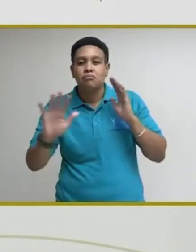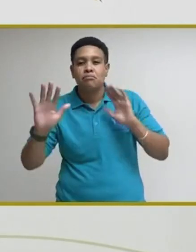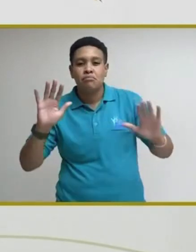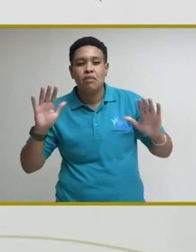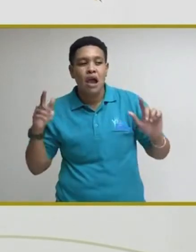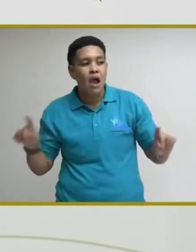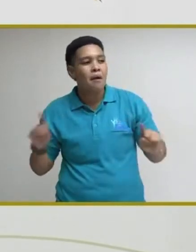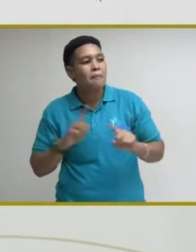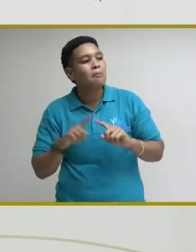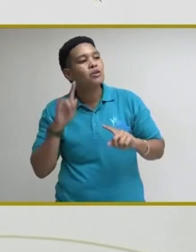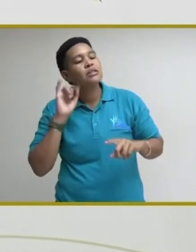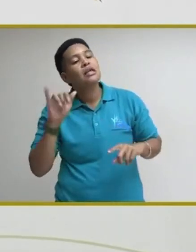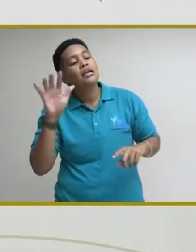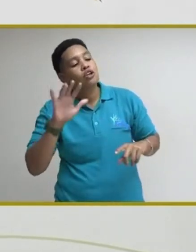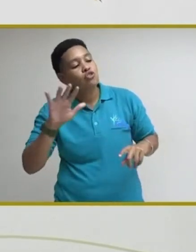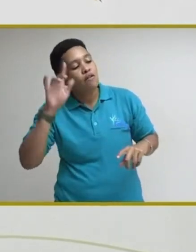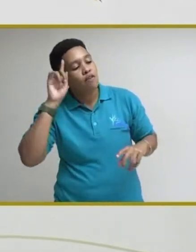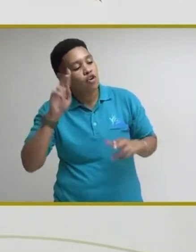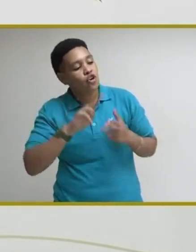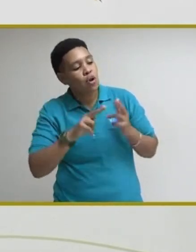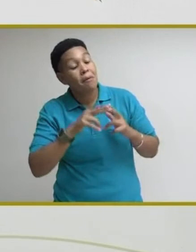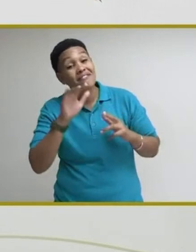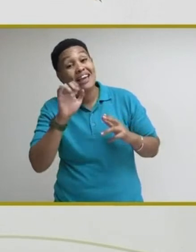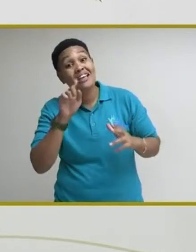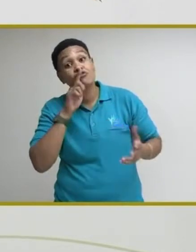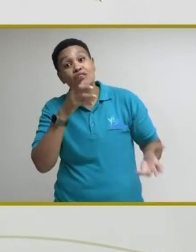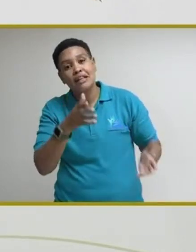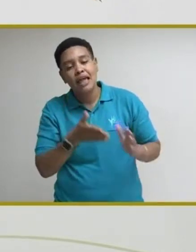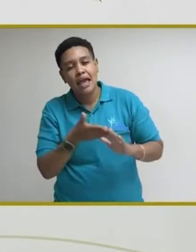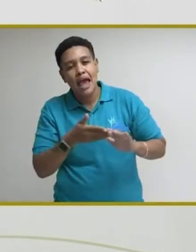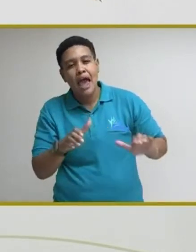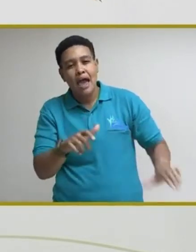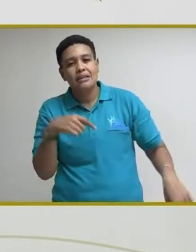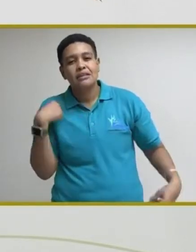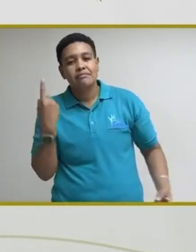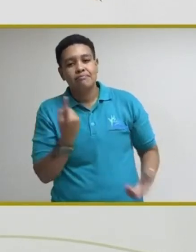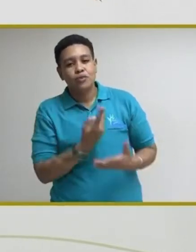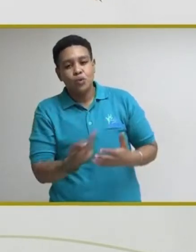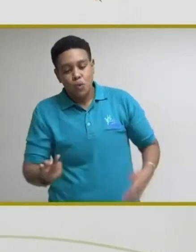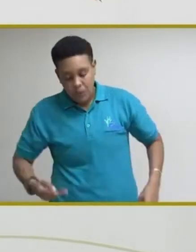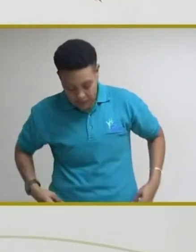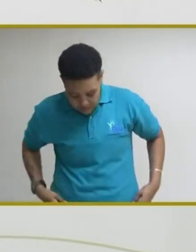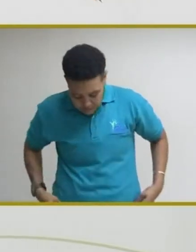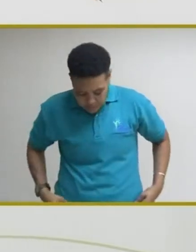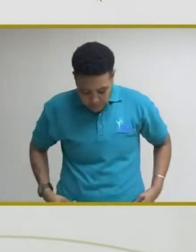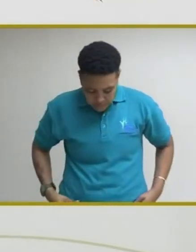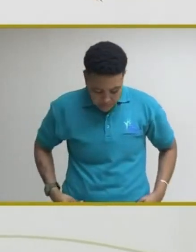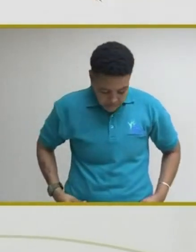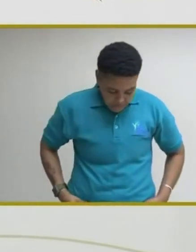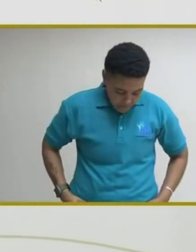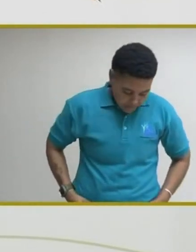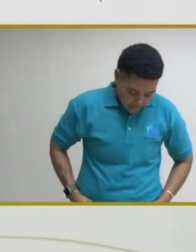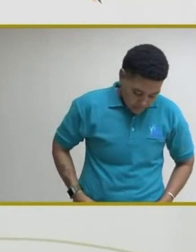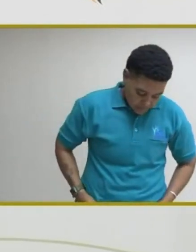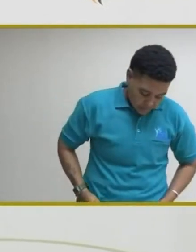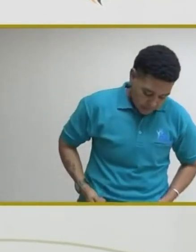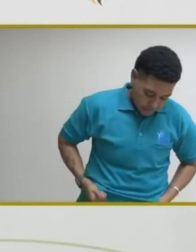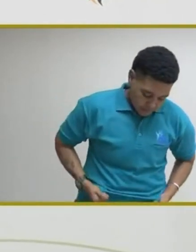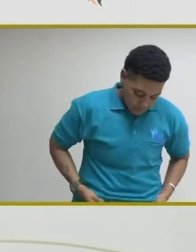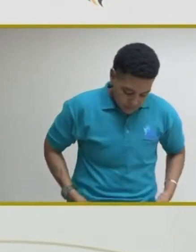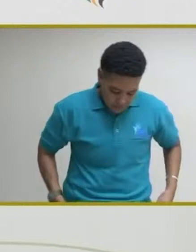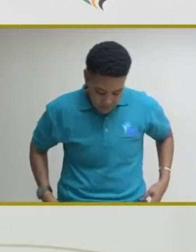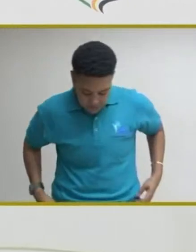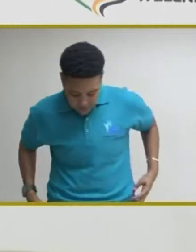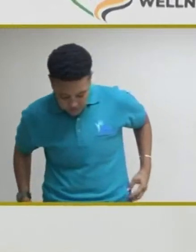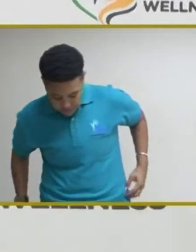But it's just about that for the number of cases that are active over the last 2 weeks. Thank you very much, CMO. We're going to go to